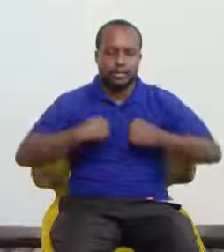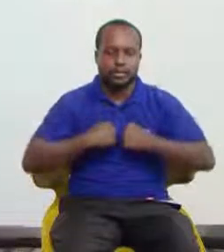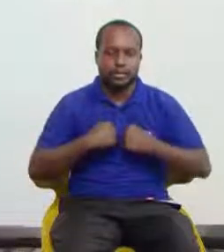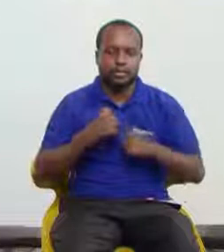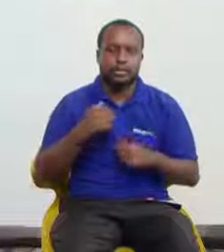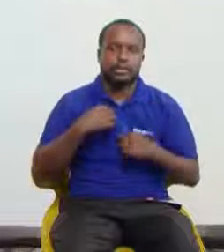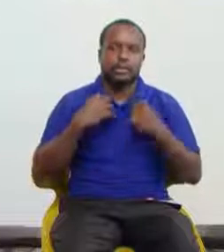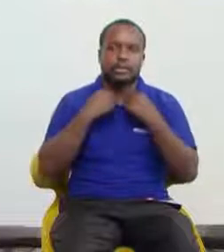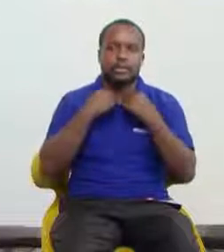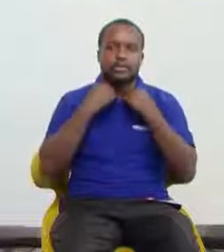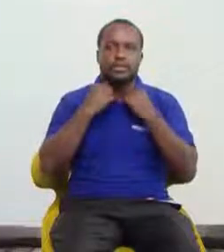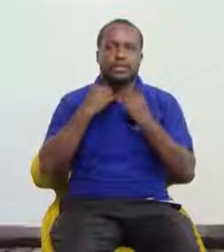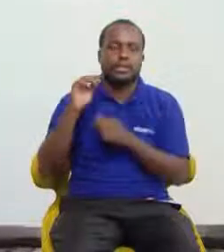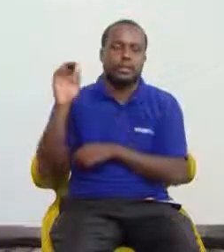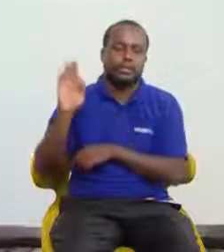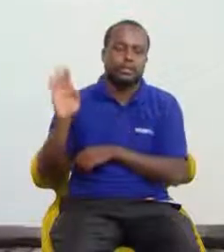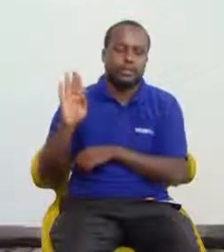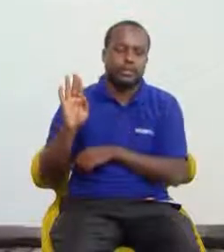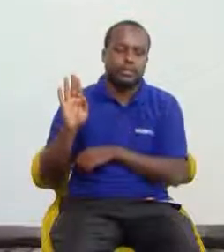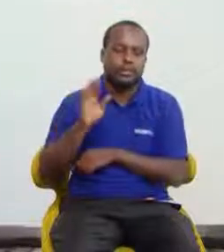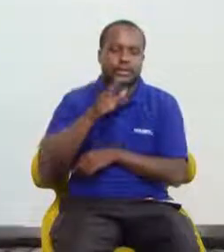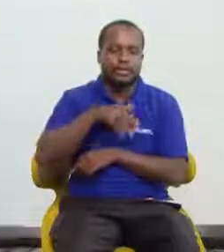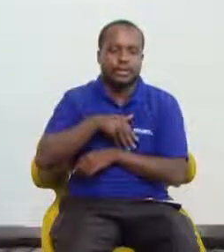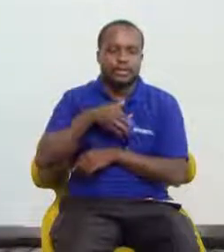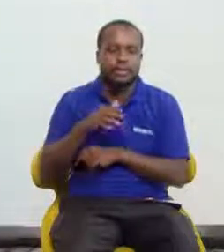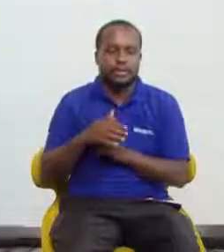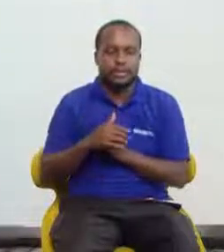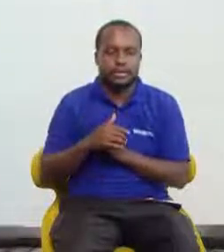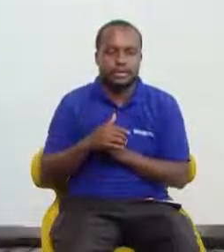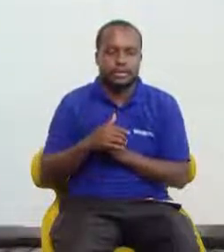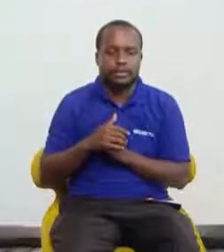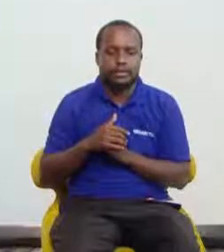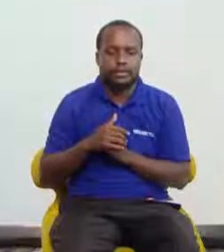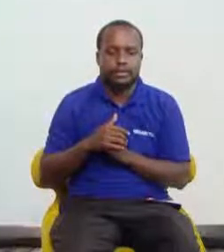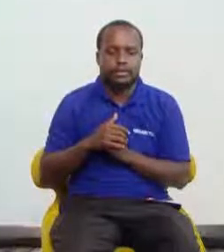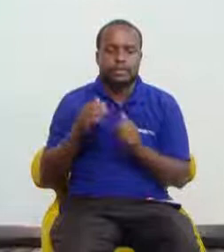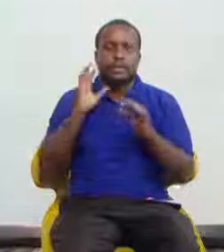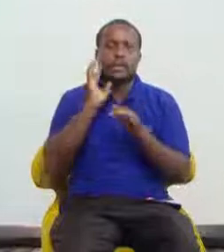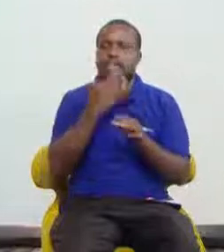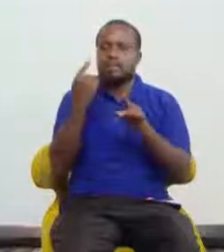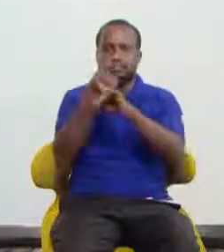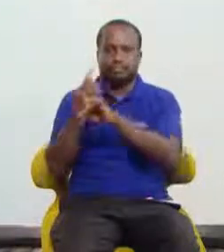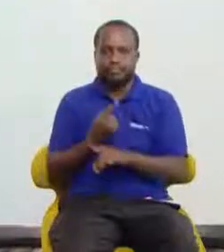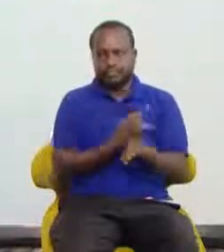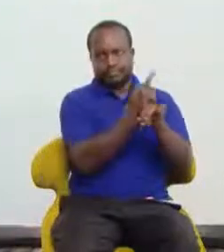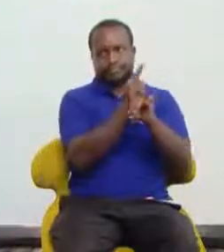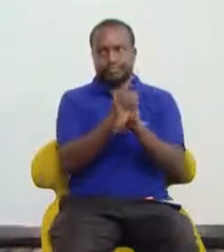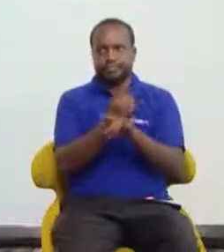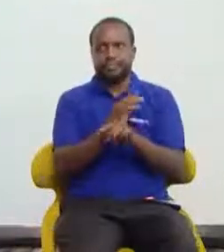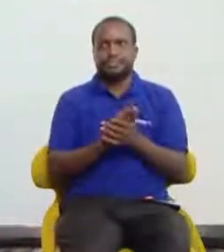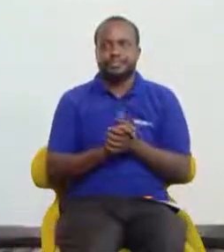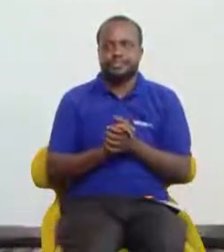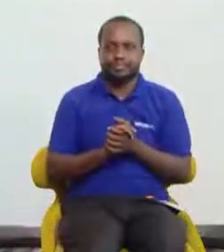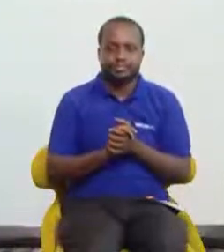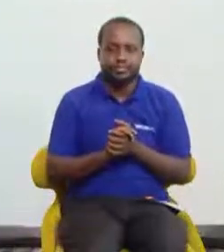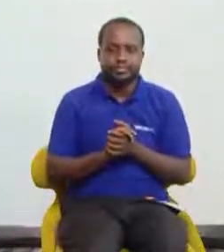shirt, and a tie, which is very much multicolored. I guess